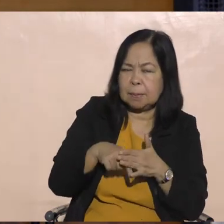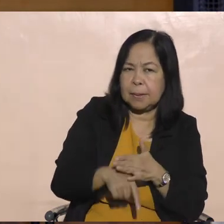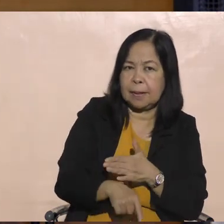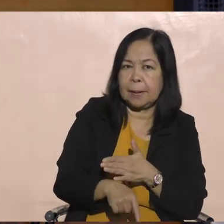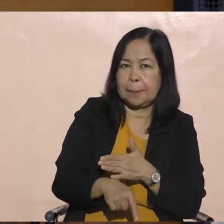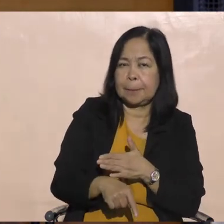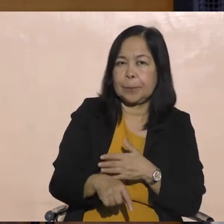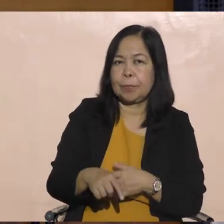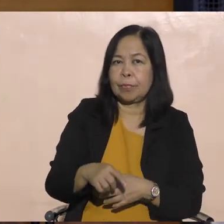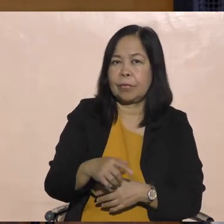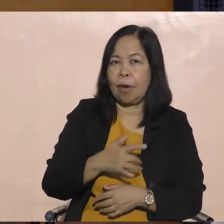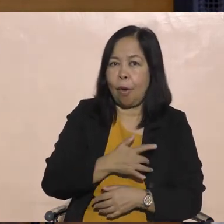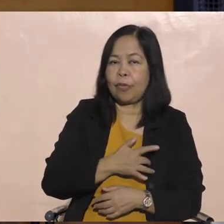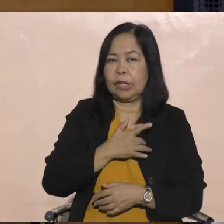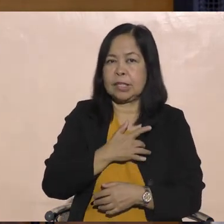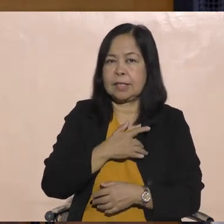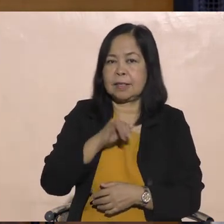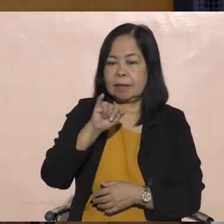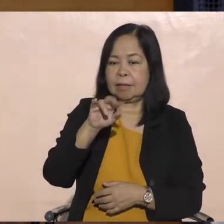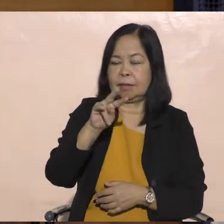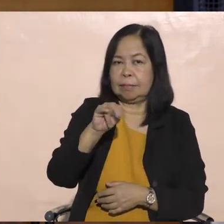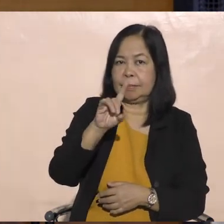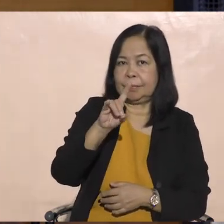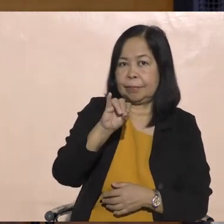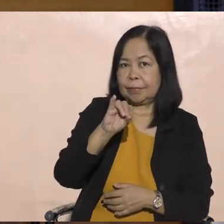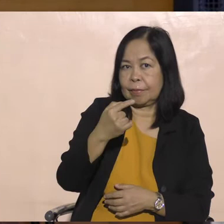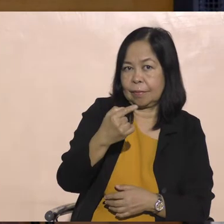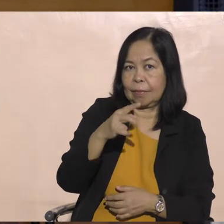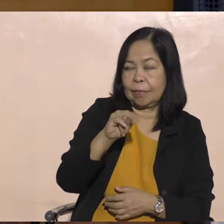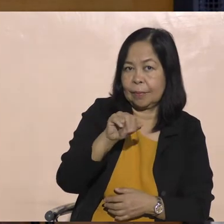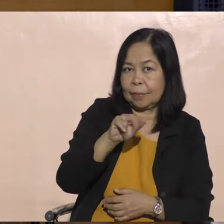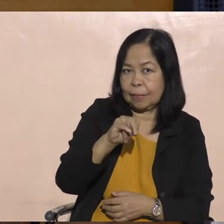deeply indignant. Ano man, because the verb in